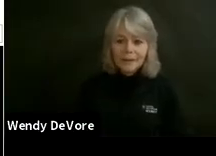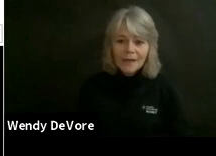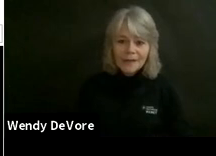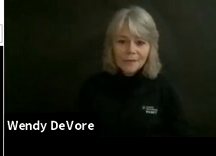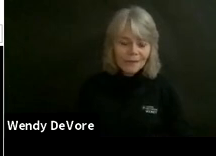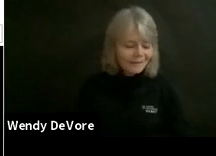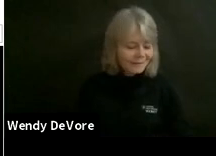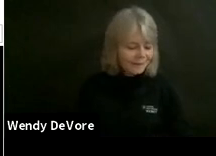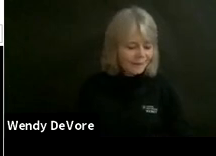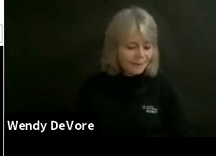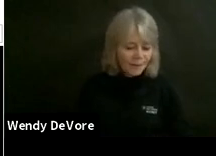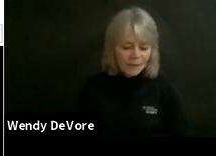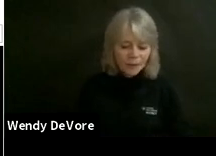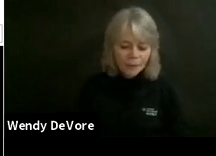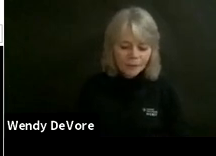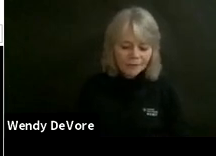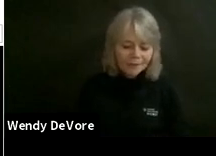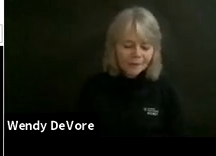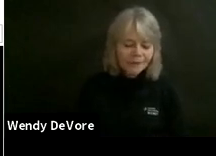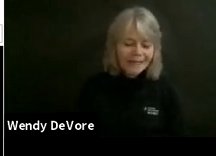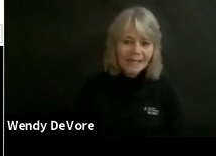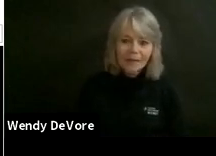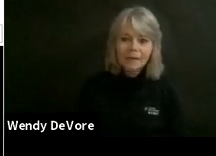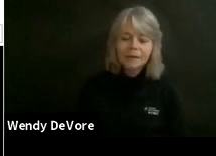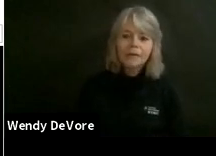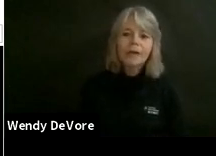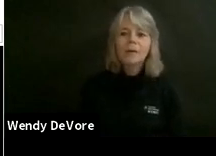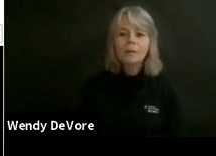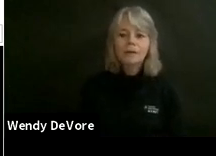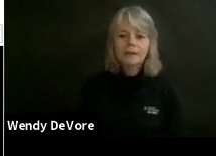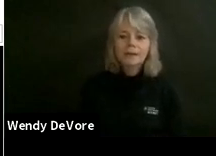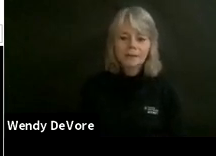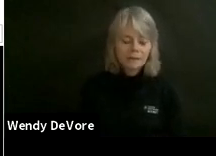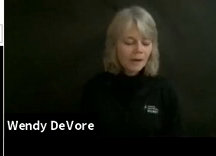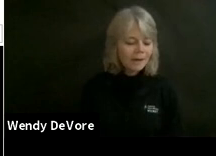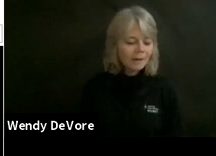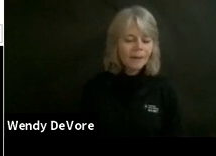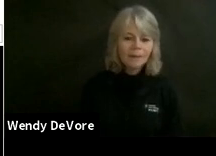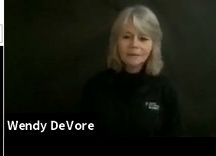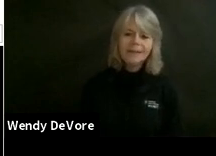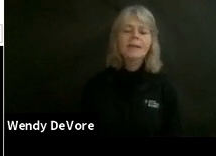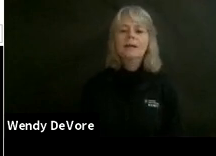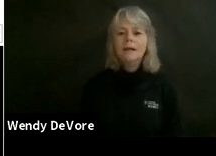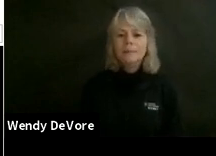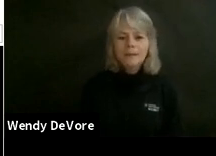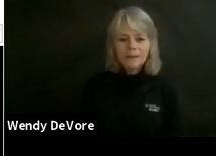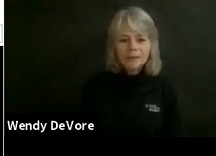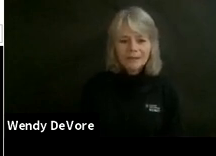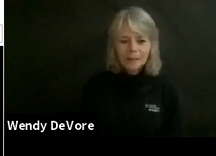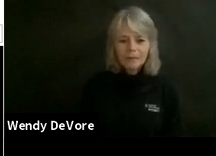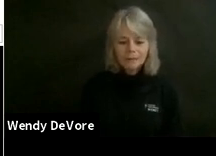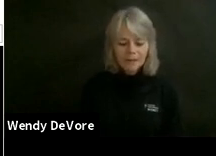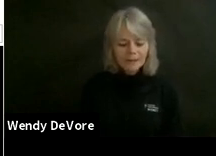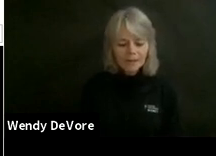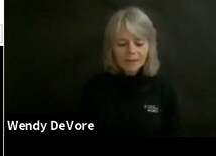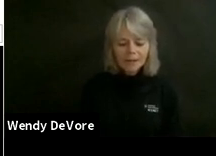Thank you, Chris, thank you for laying down the groundwork and talking about the different